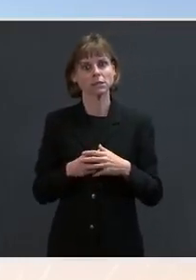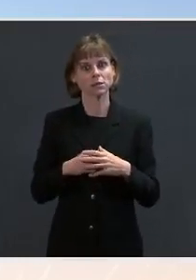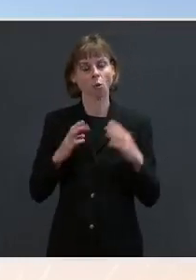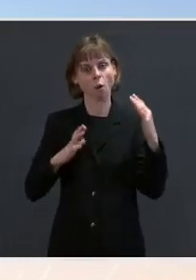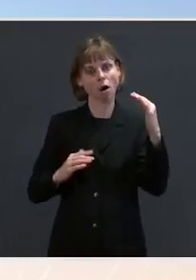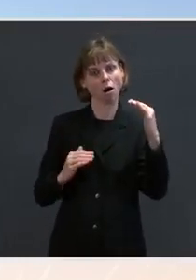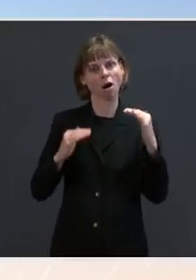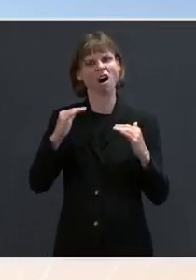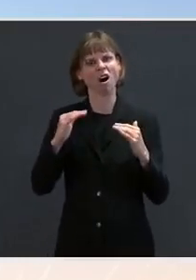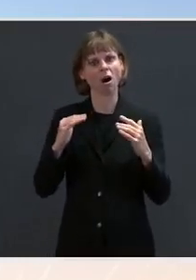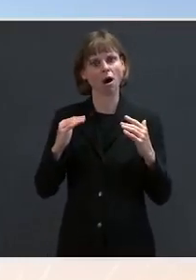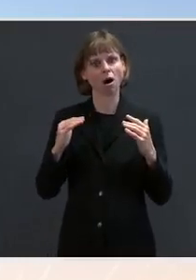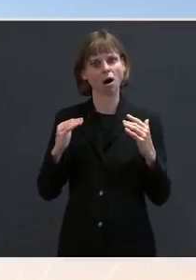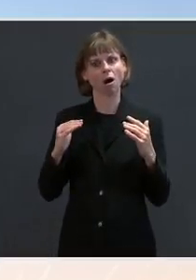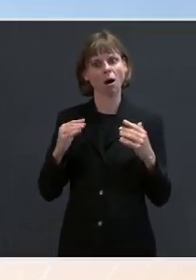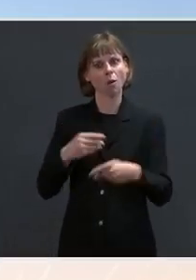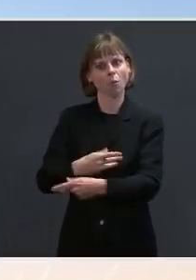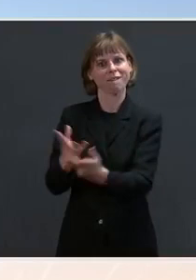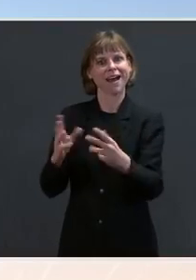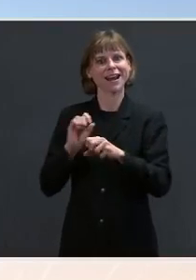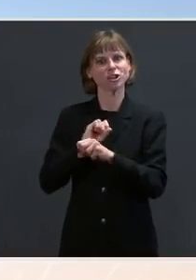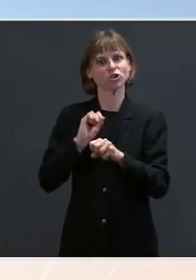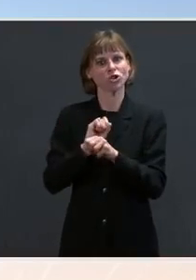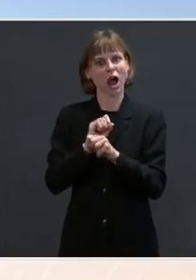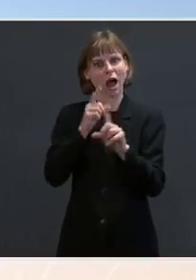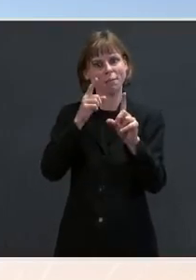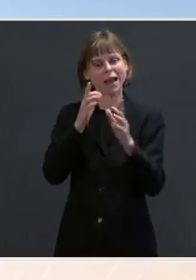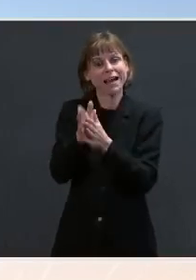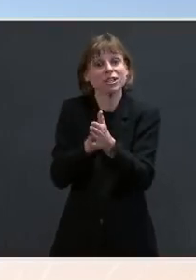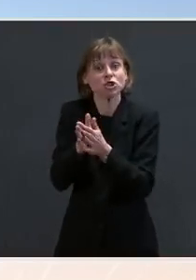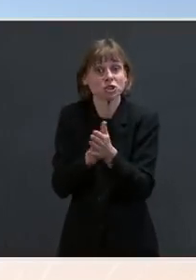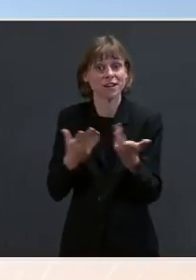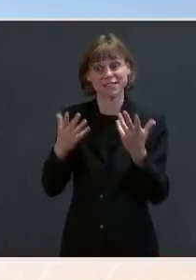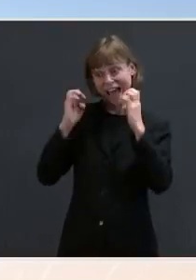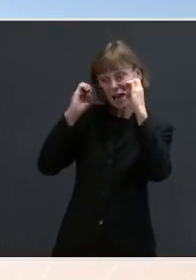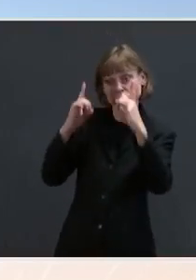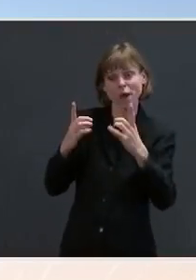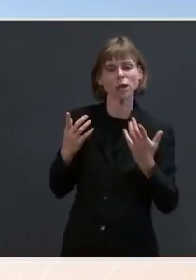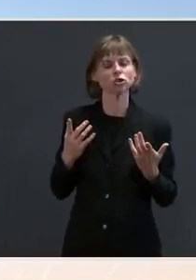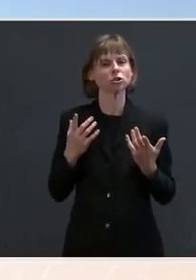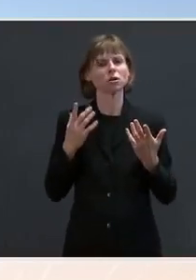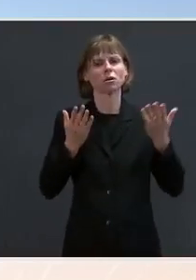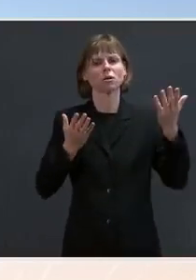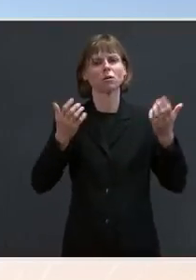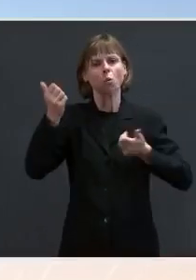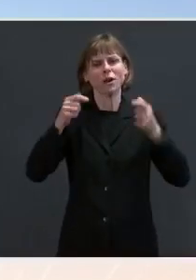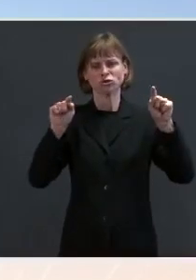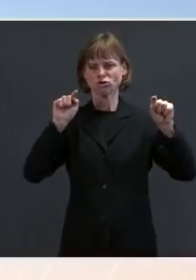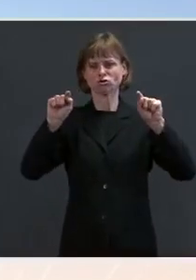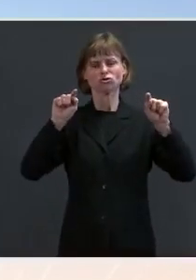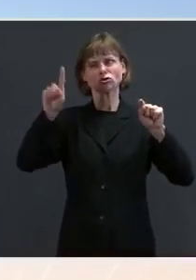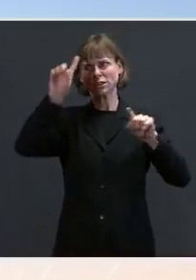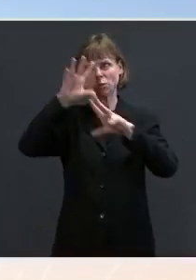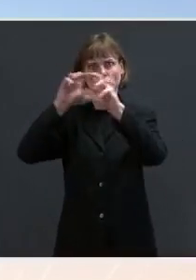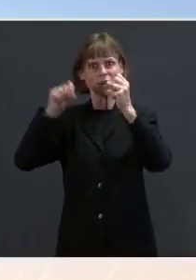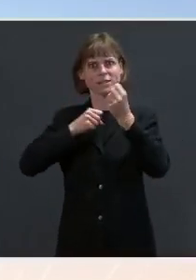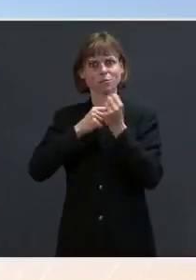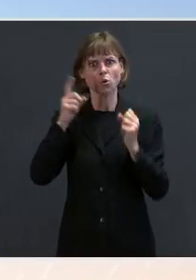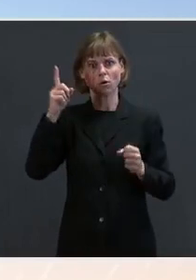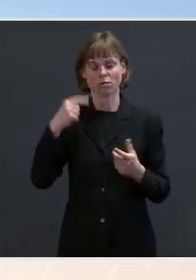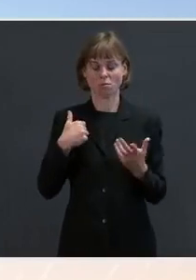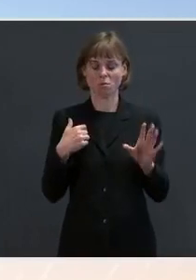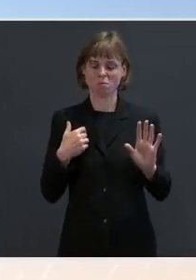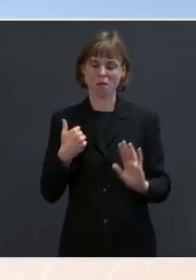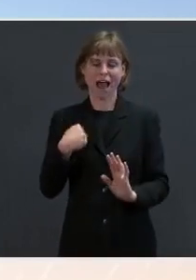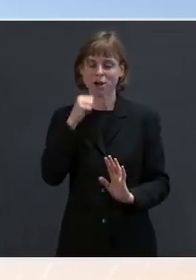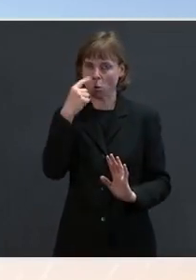job issues mm-hmm. or initiatives, education, etc.? Which way does the president fall? Well, I don't think he sees it as